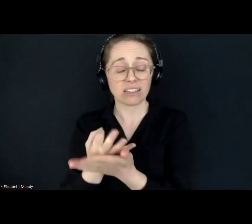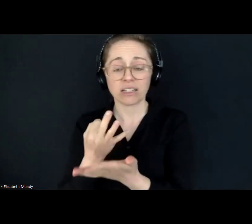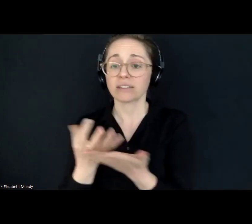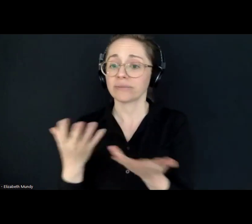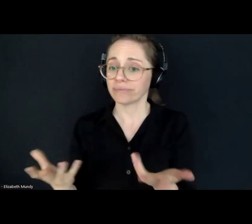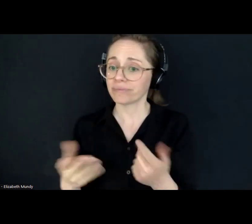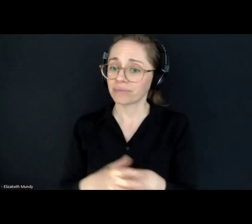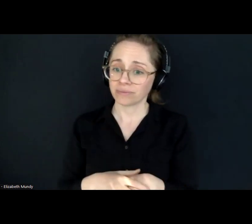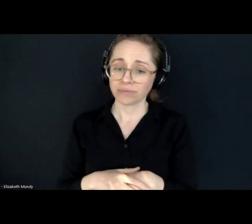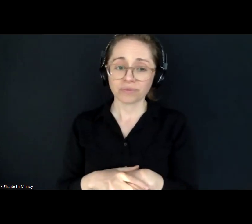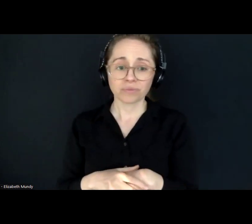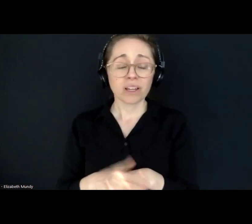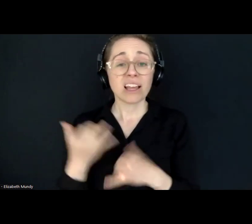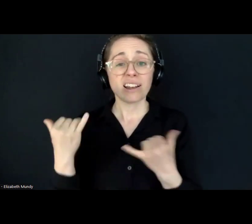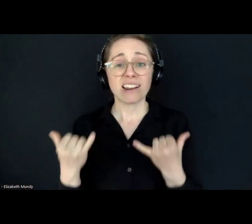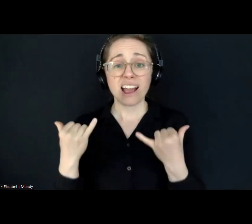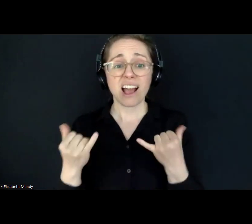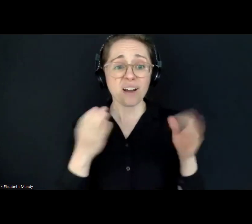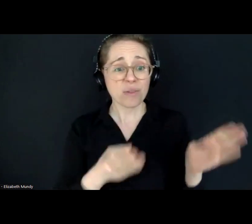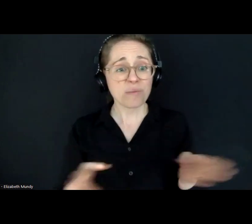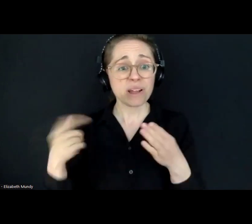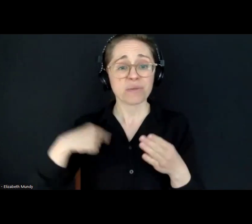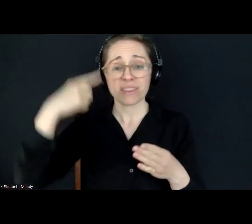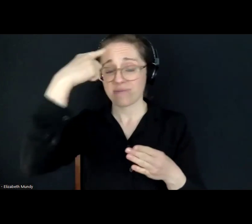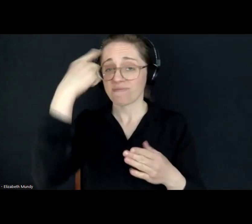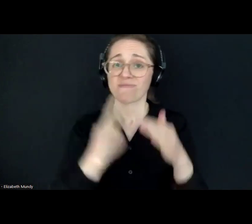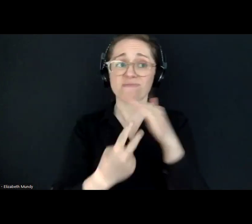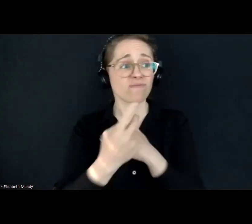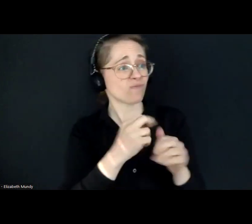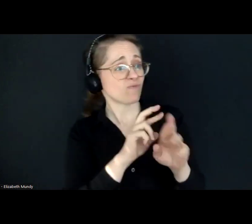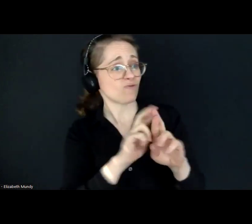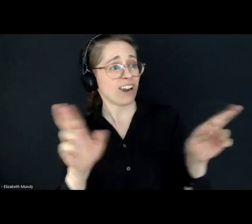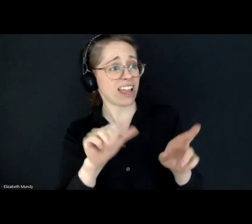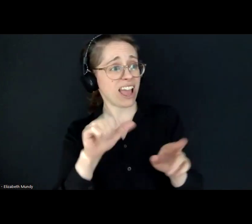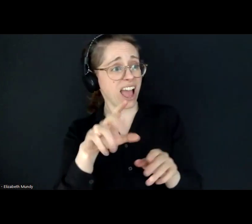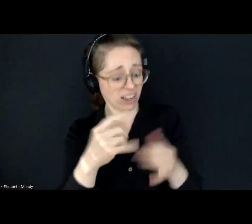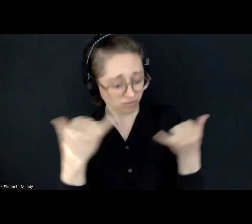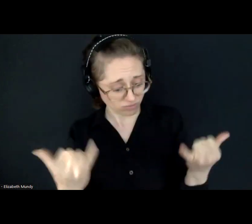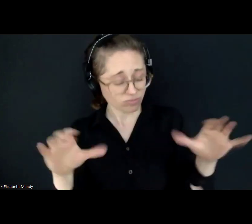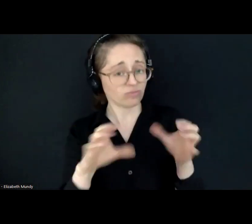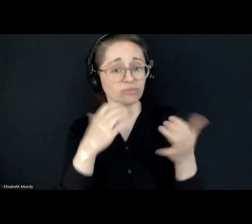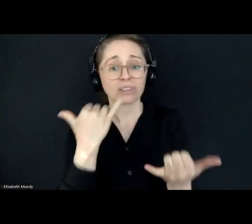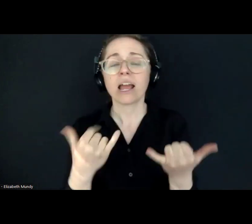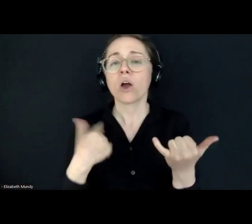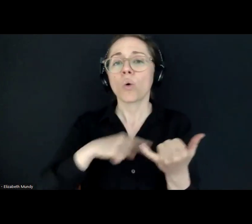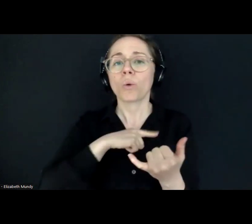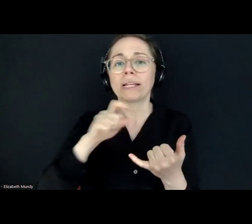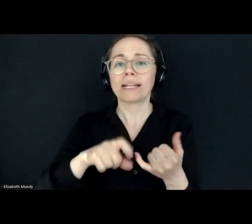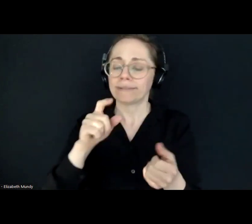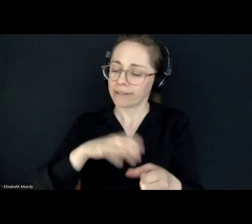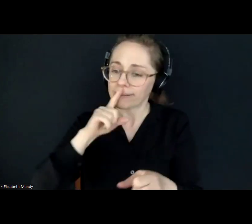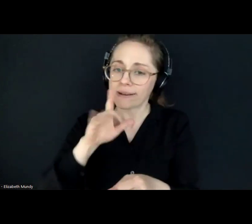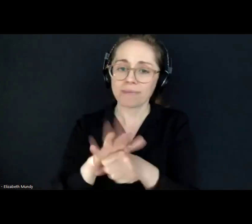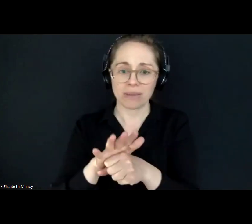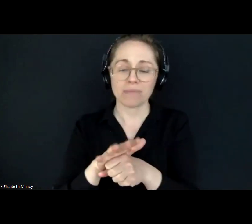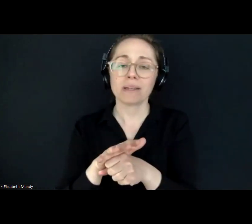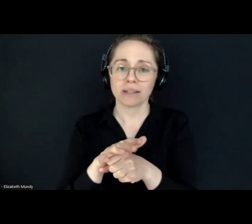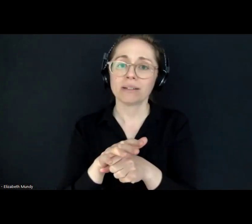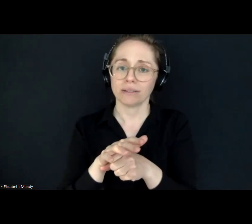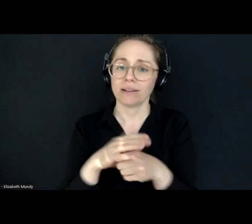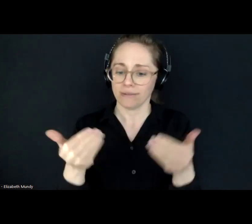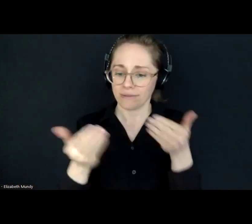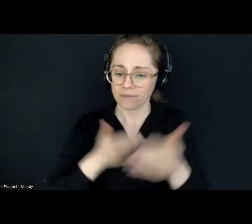of time with the plan that we're ready to act. And we need a firm commitment on how to move forward on an LTSS